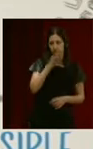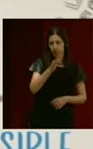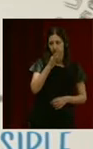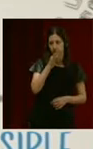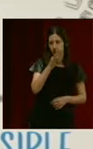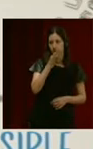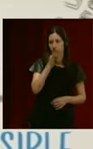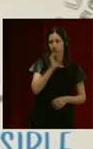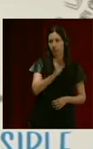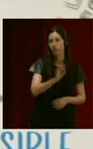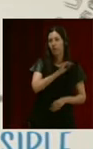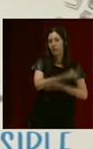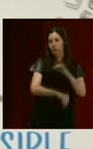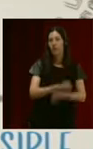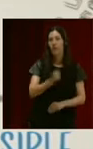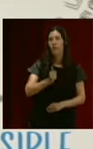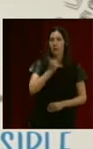a leitmotif?